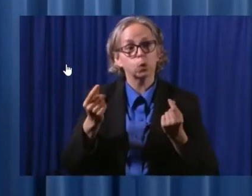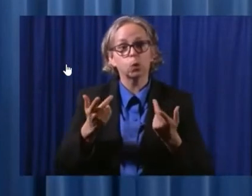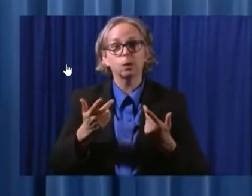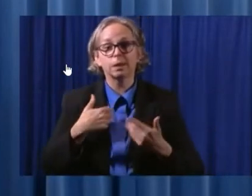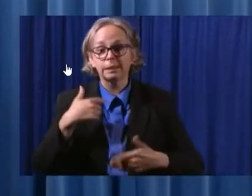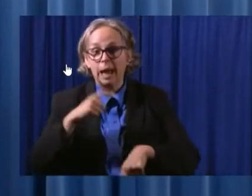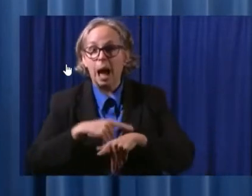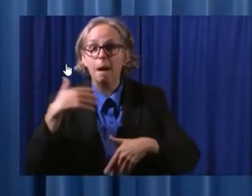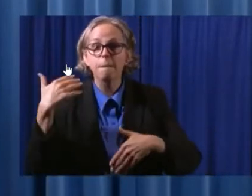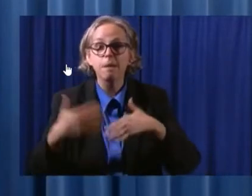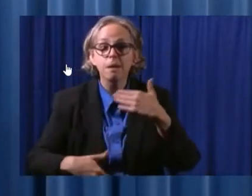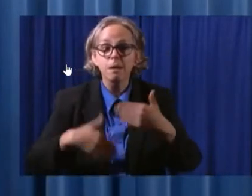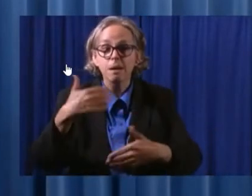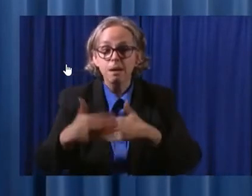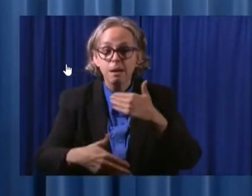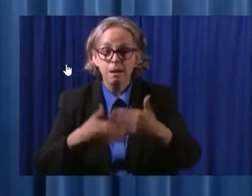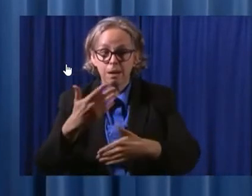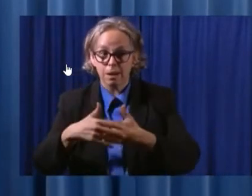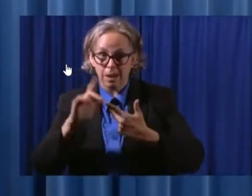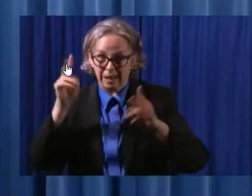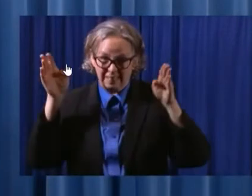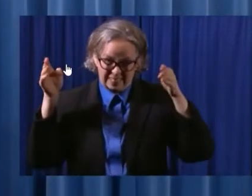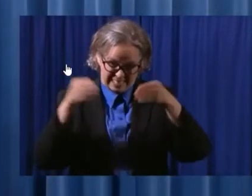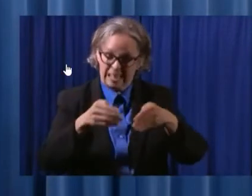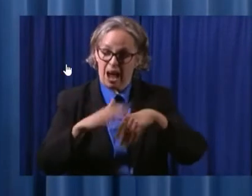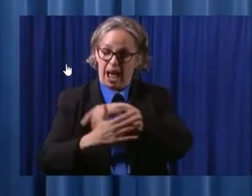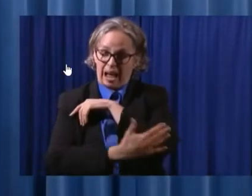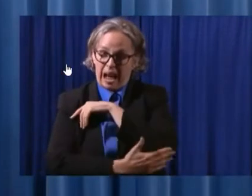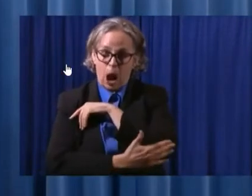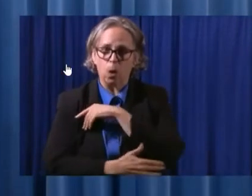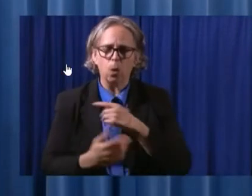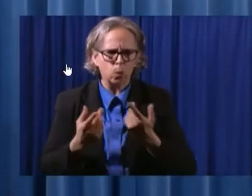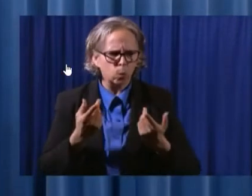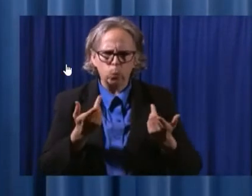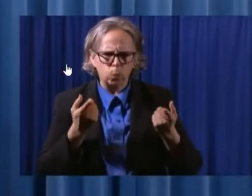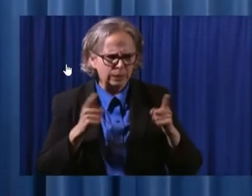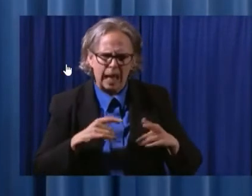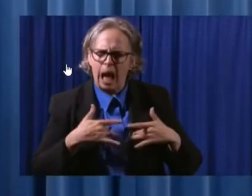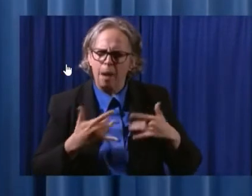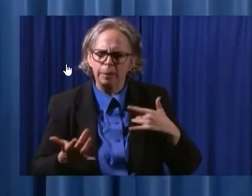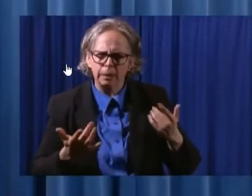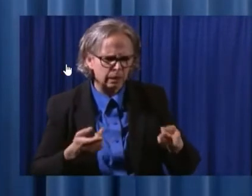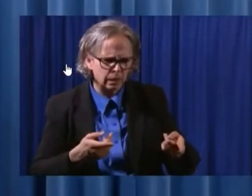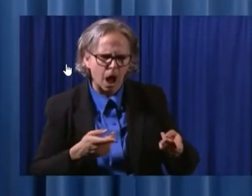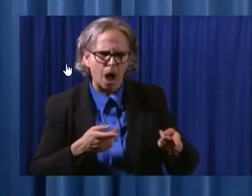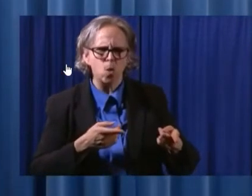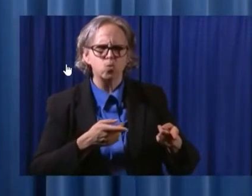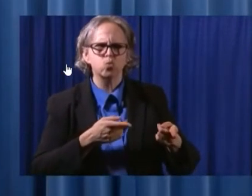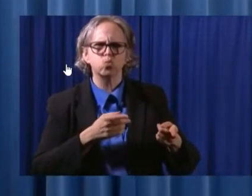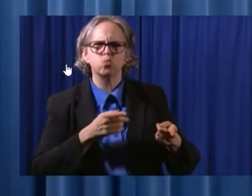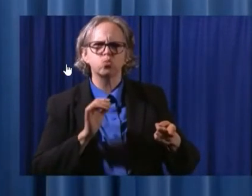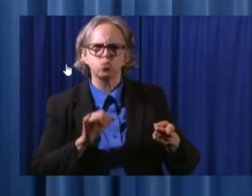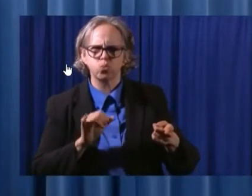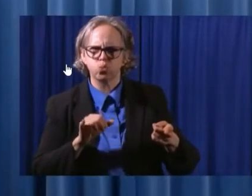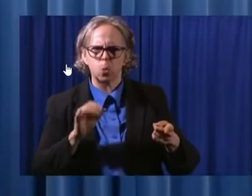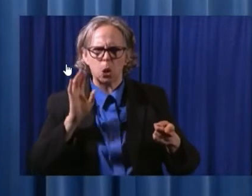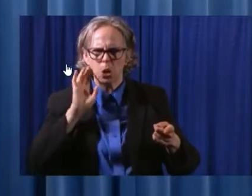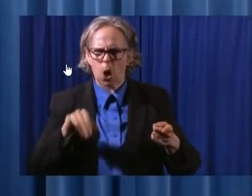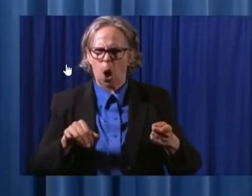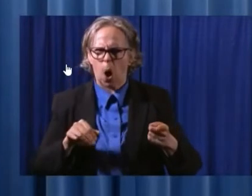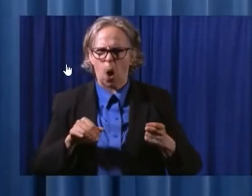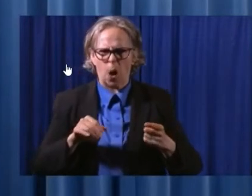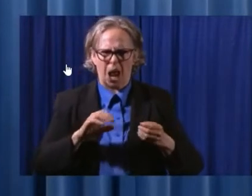we look at what's happening in each county. Now, we know that the number of COVID-19 cases is rising dramatically.